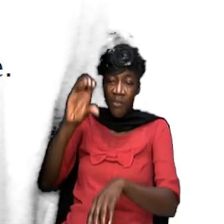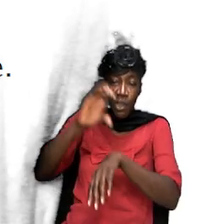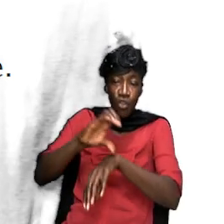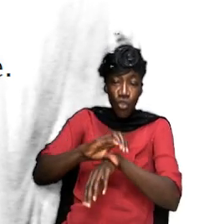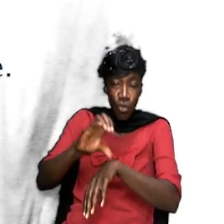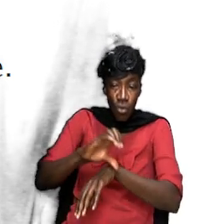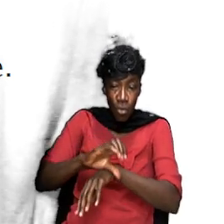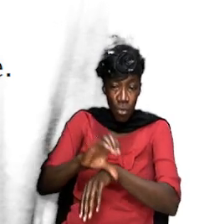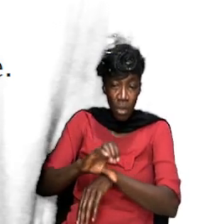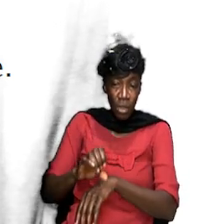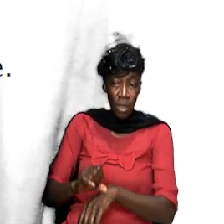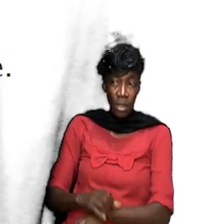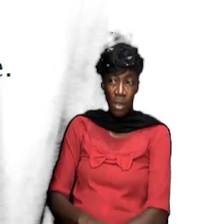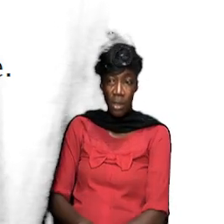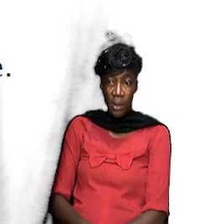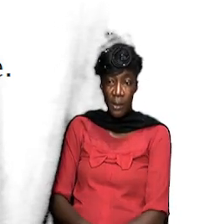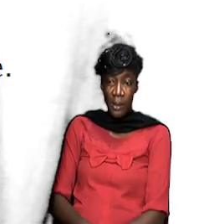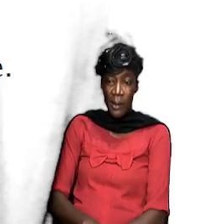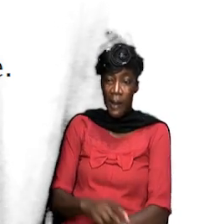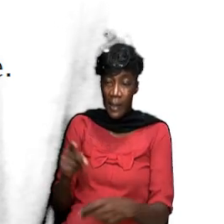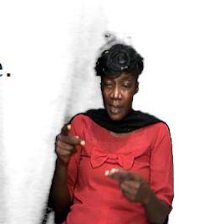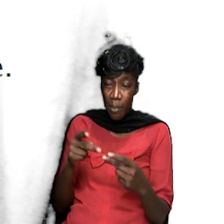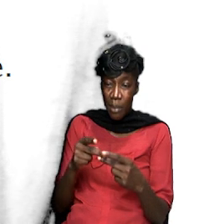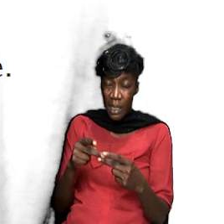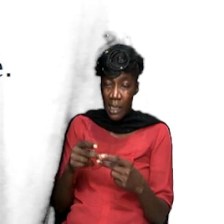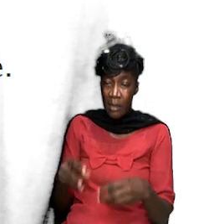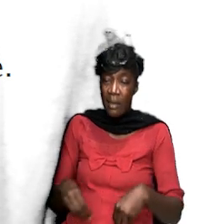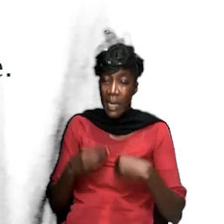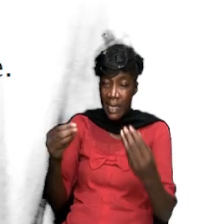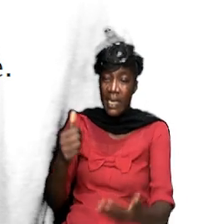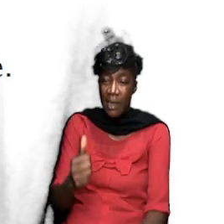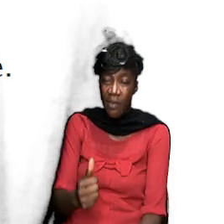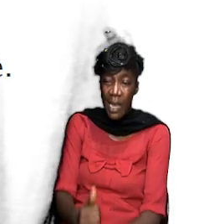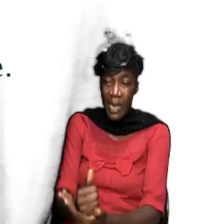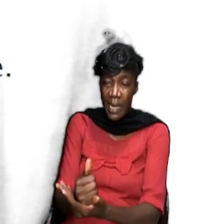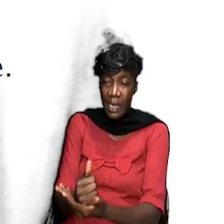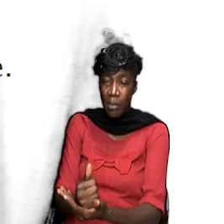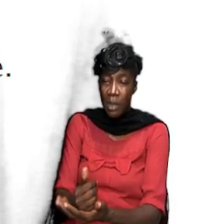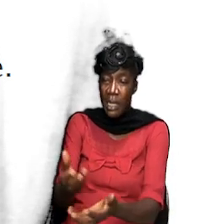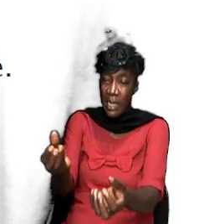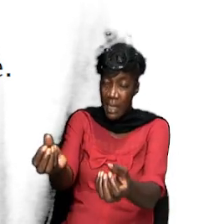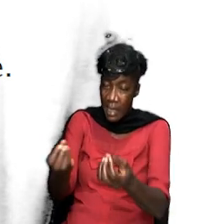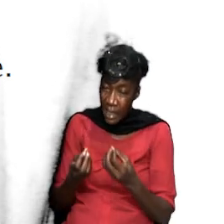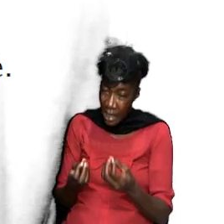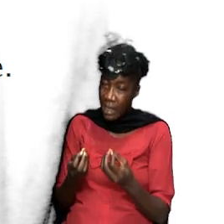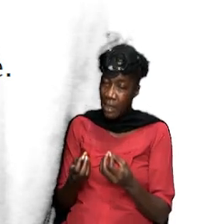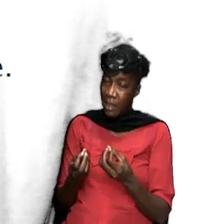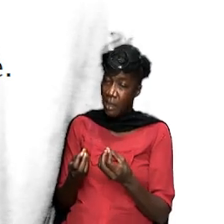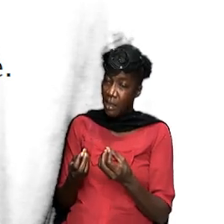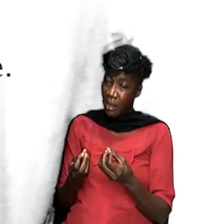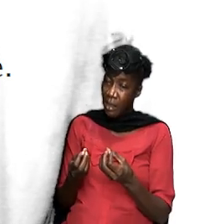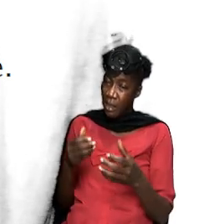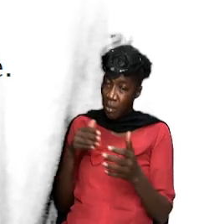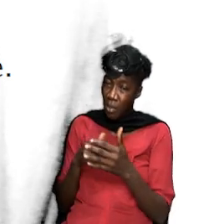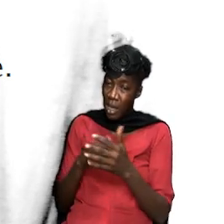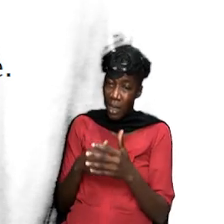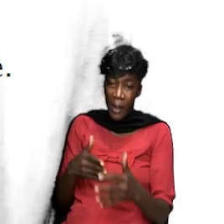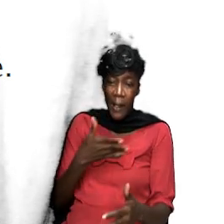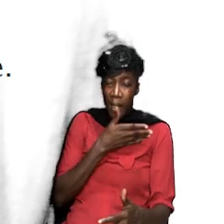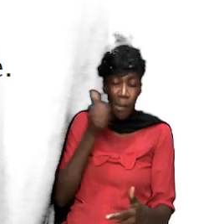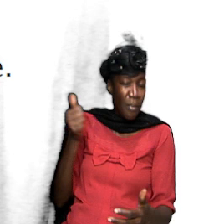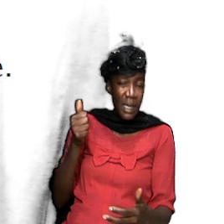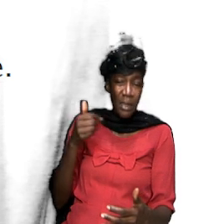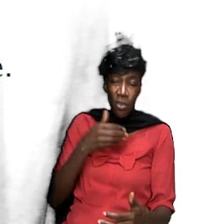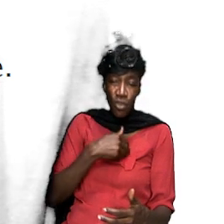point that we can offer some help and rehabilitate them, probably is one of the best soul winner that, you know, you